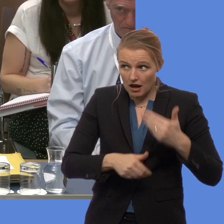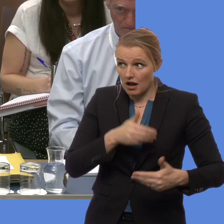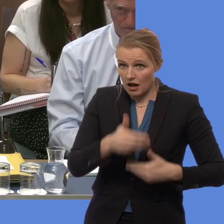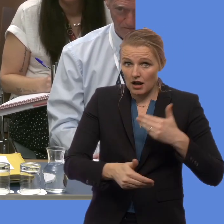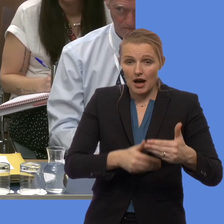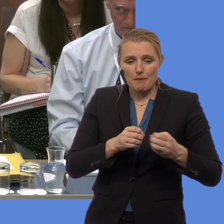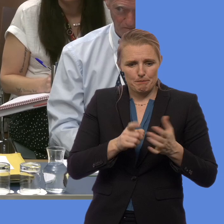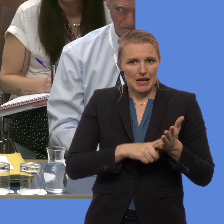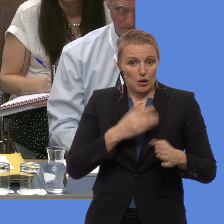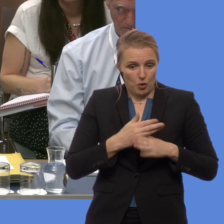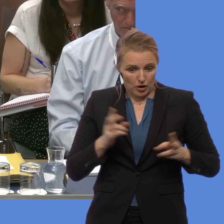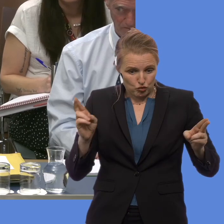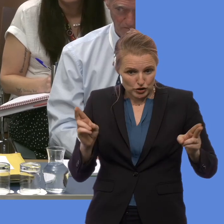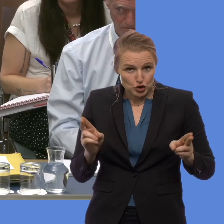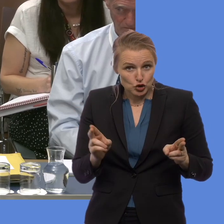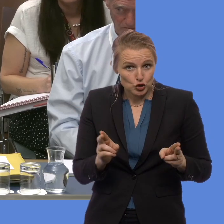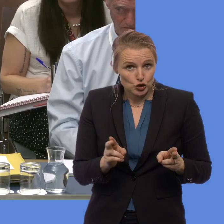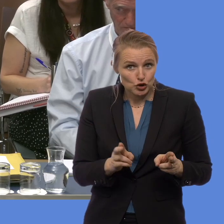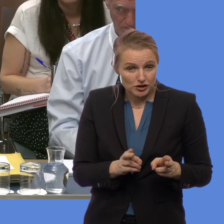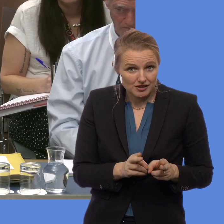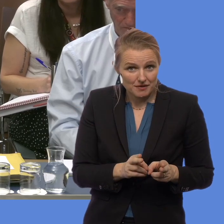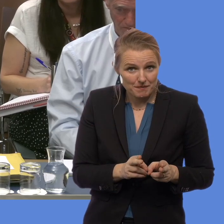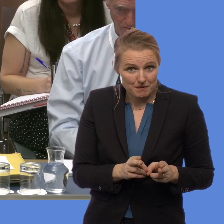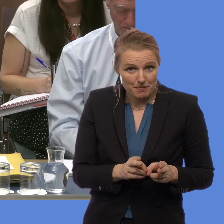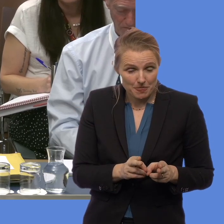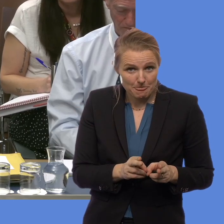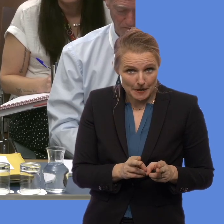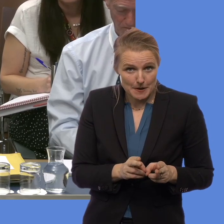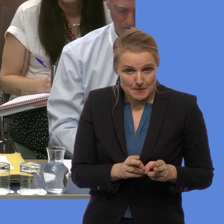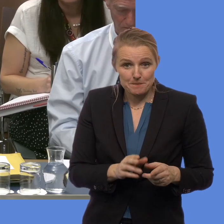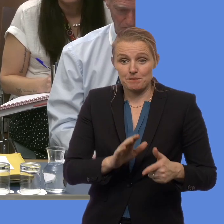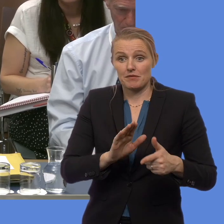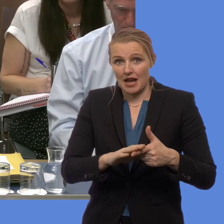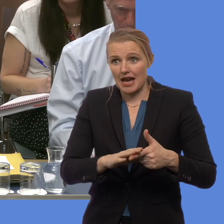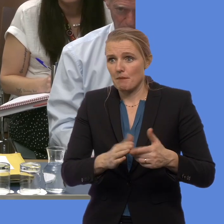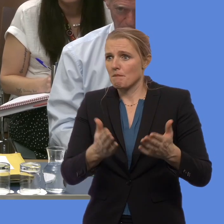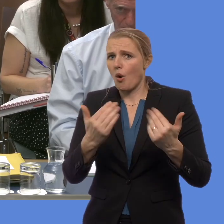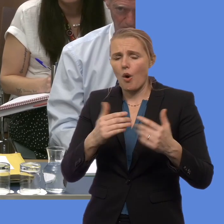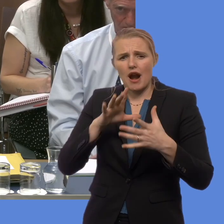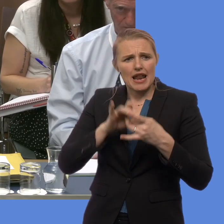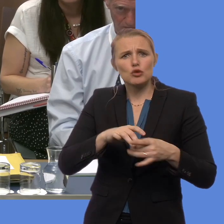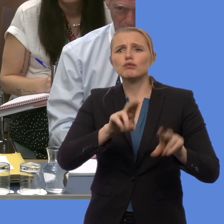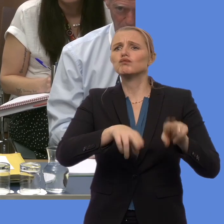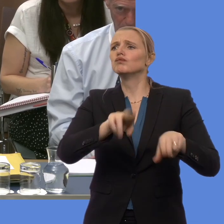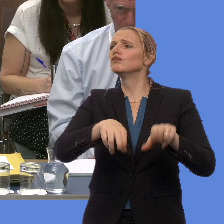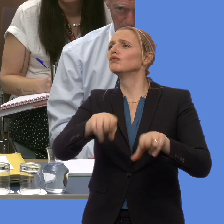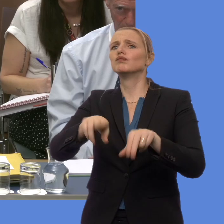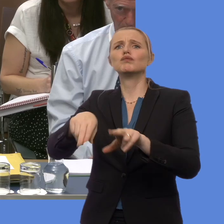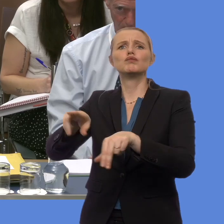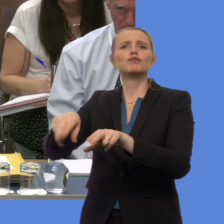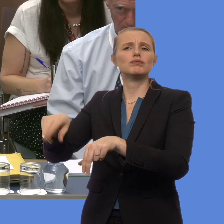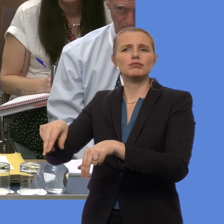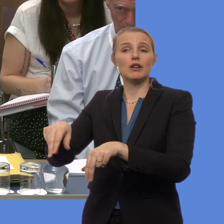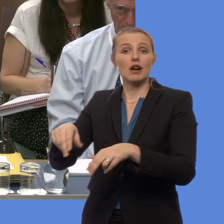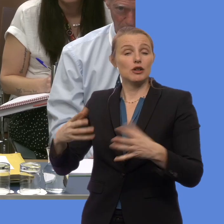reduce. The follow-up, as you say, Mr. Kingston, will grow. How we manage, is there going to be a central service